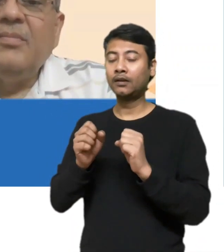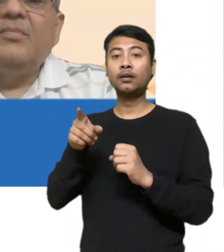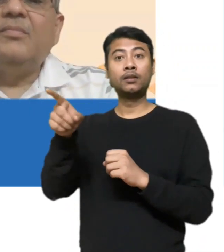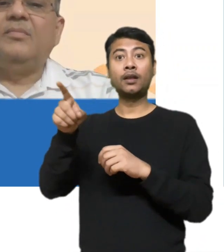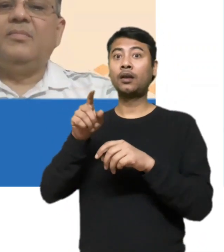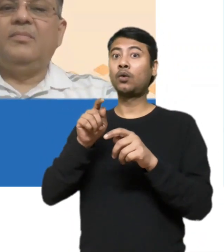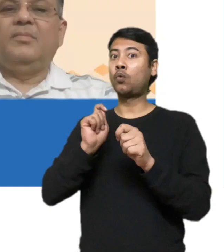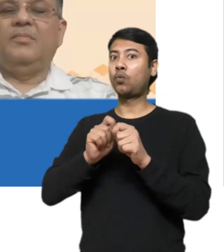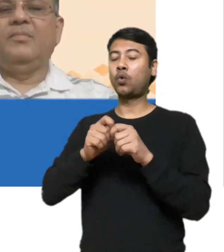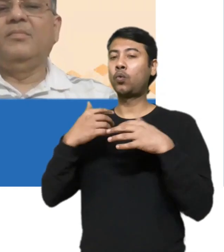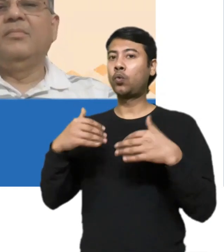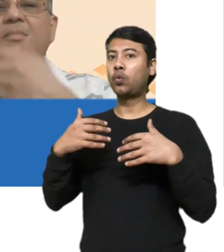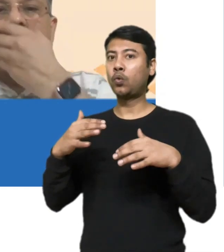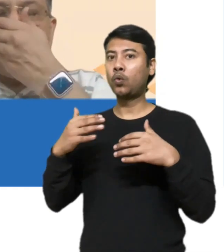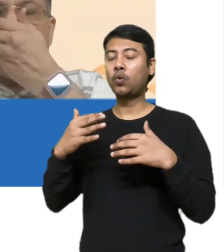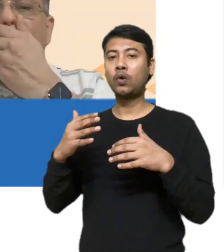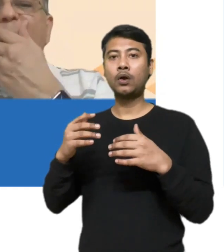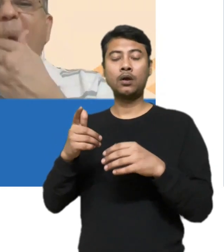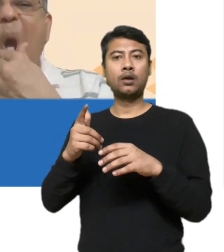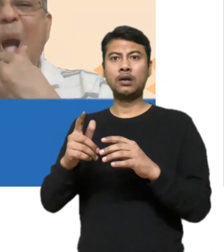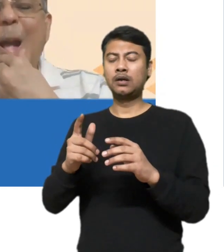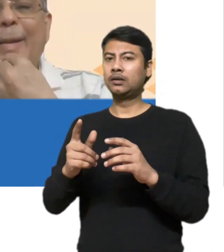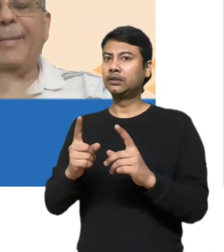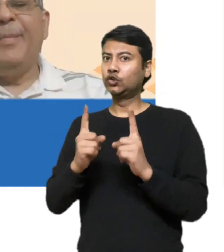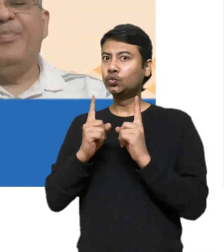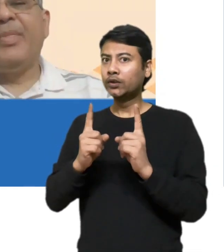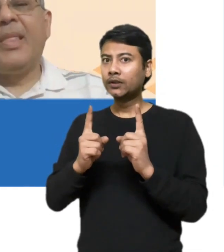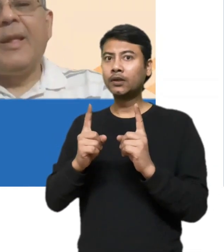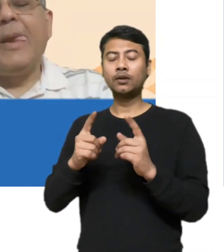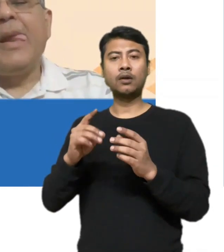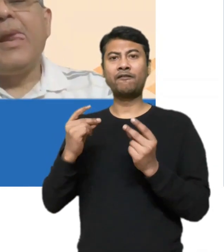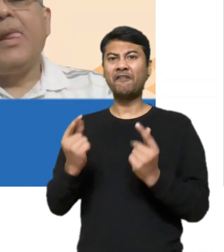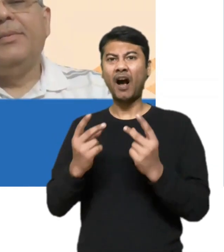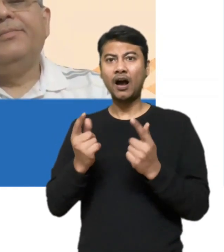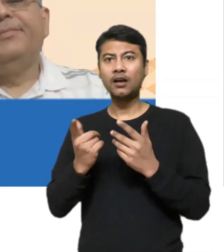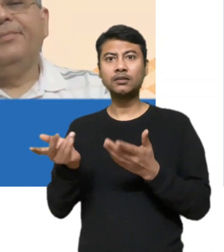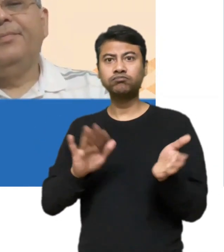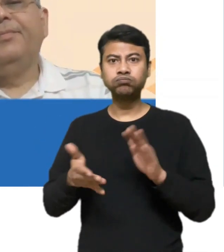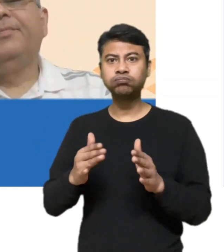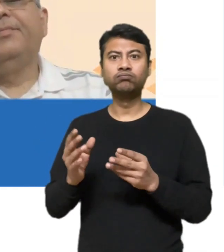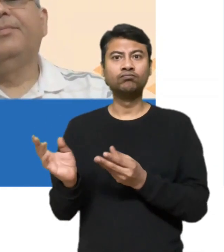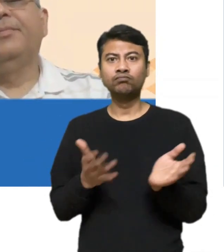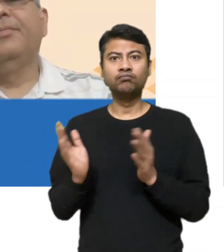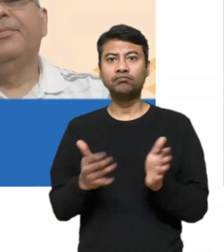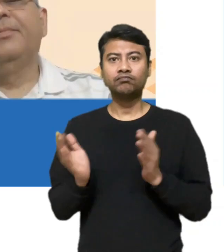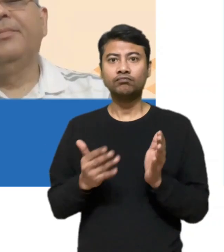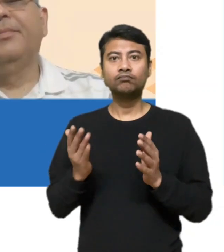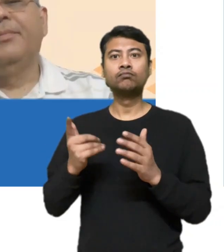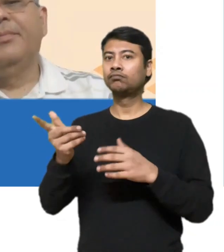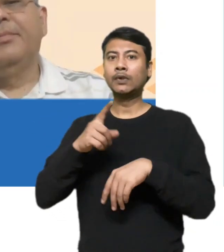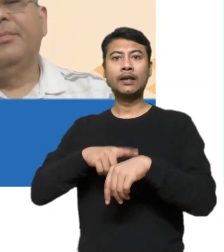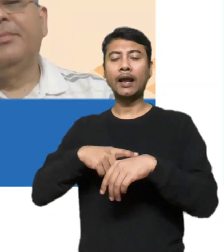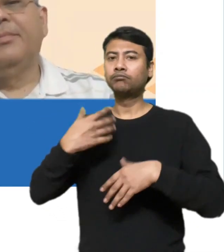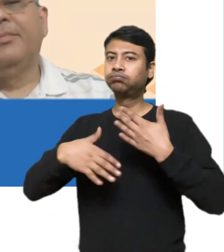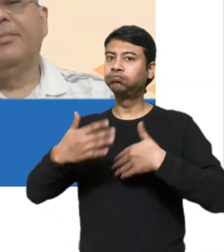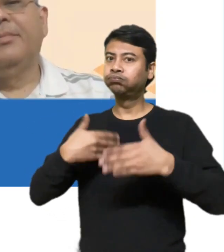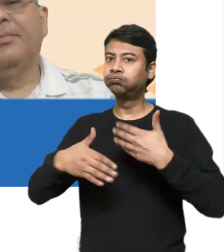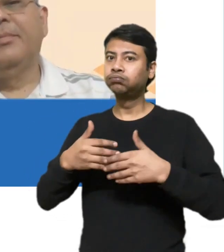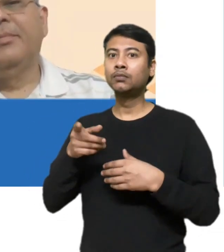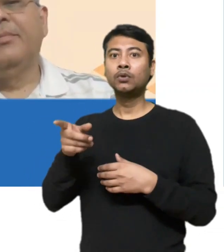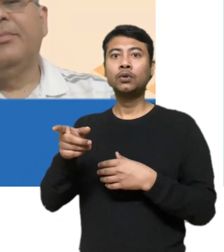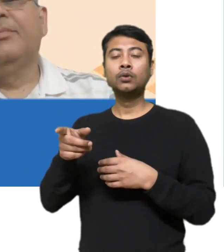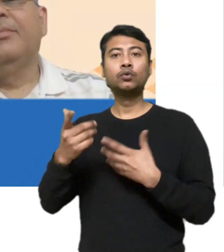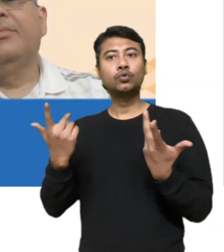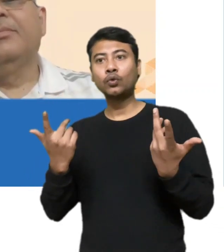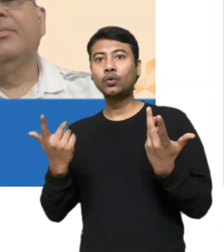is fast, work is fast. We get products so quickly. So how do they communicate? How do they onboard these people? How do they train these people?